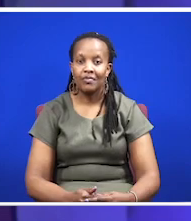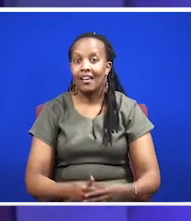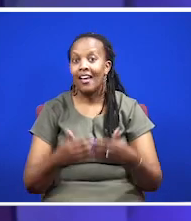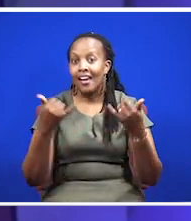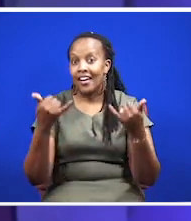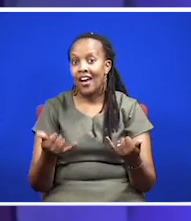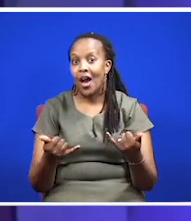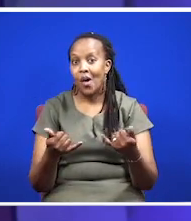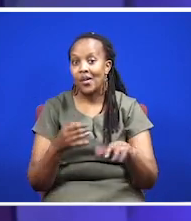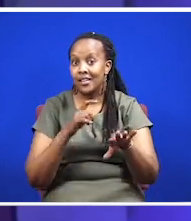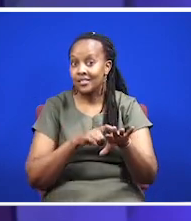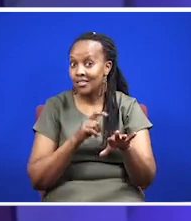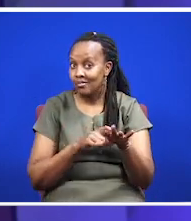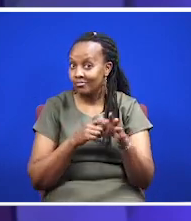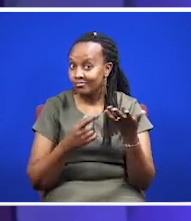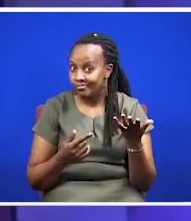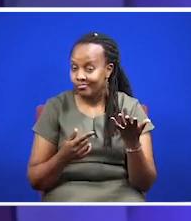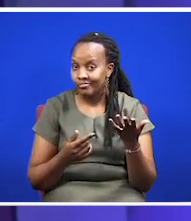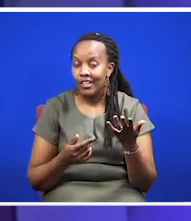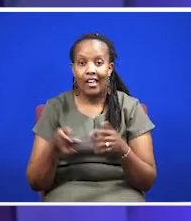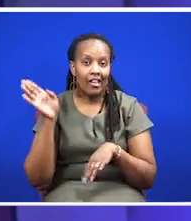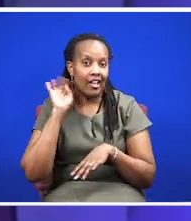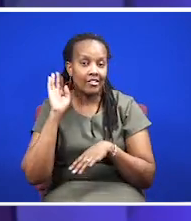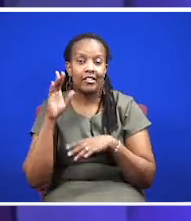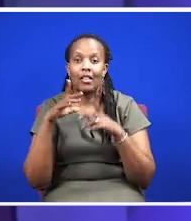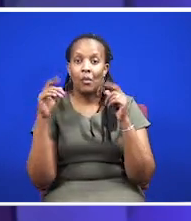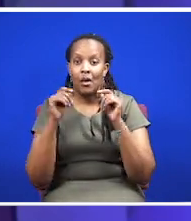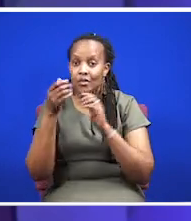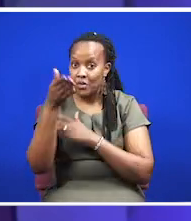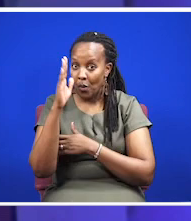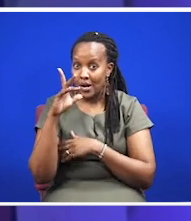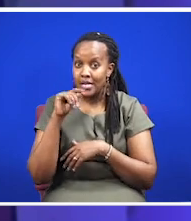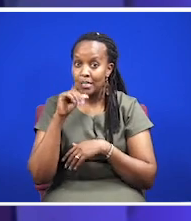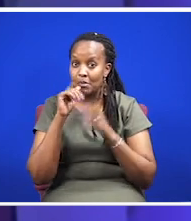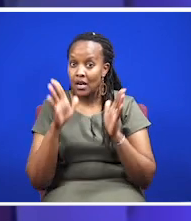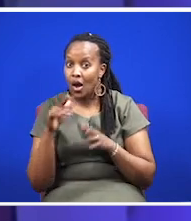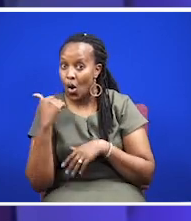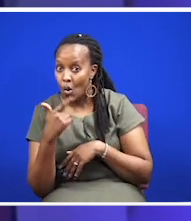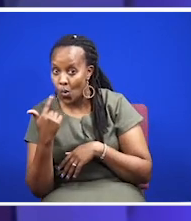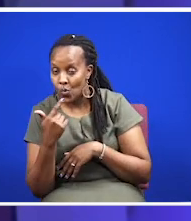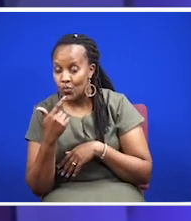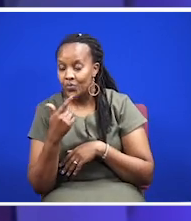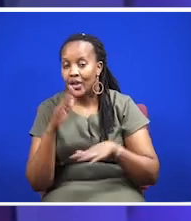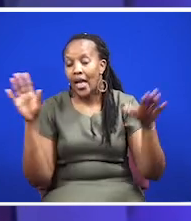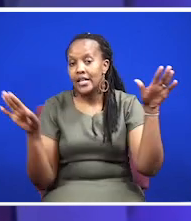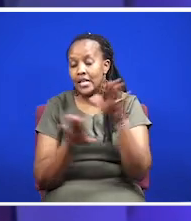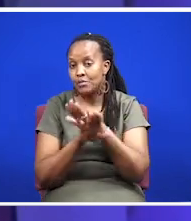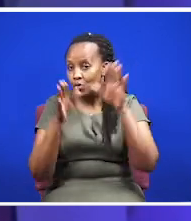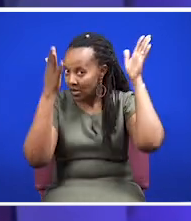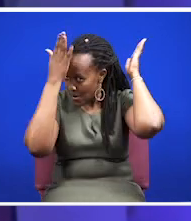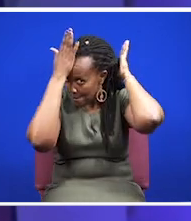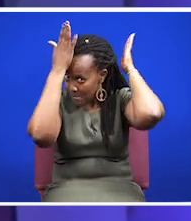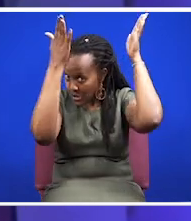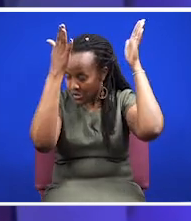And now we have gotten to the time to hear from the Word of God. And our speaker today is none other than the Deputy Bishop here at